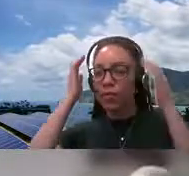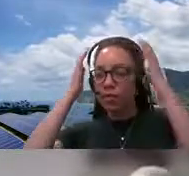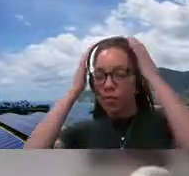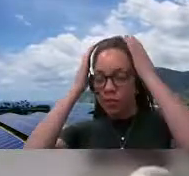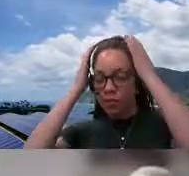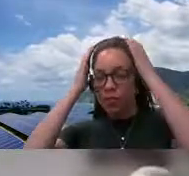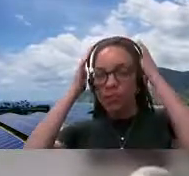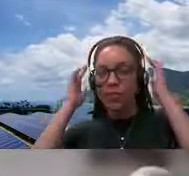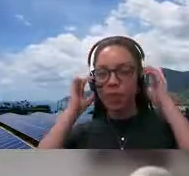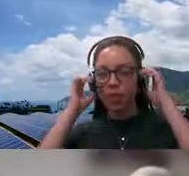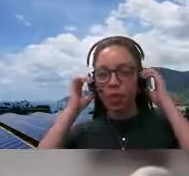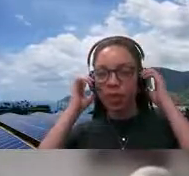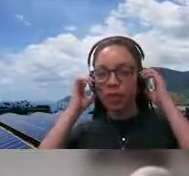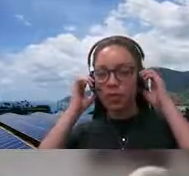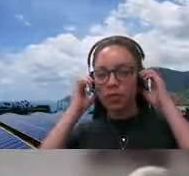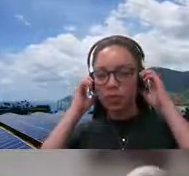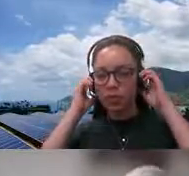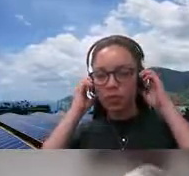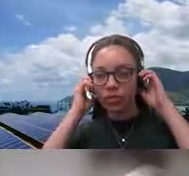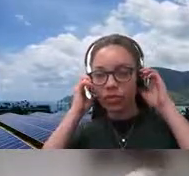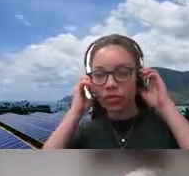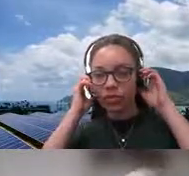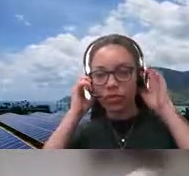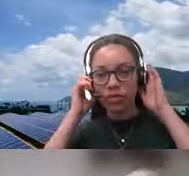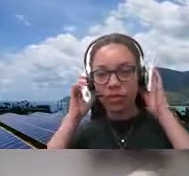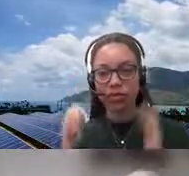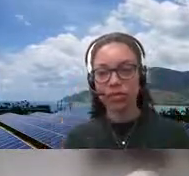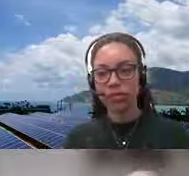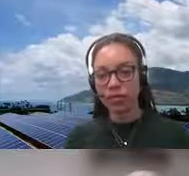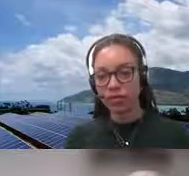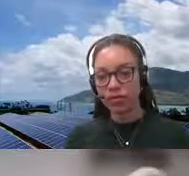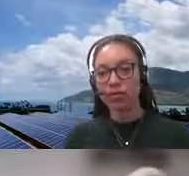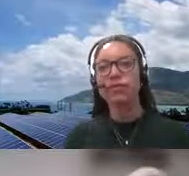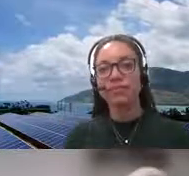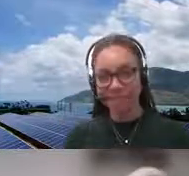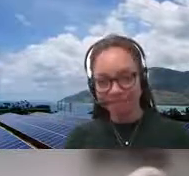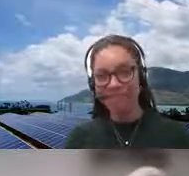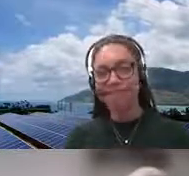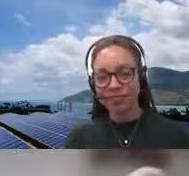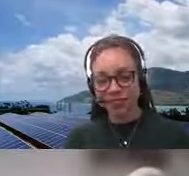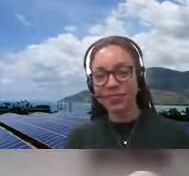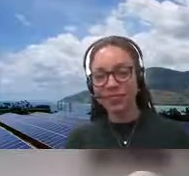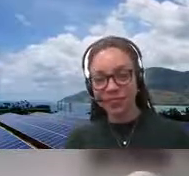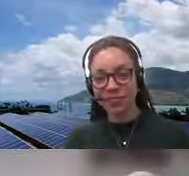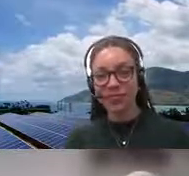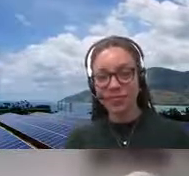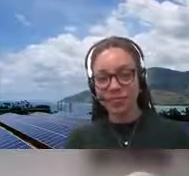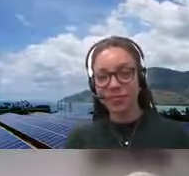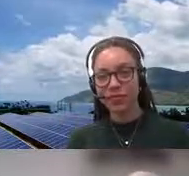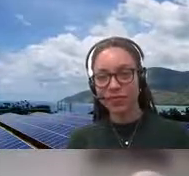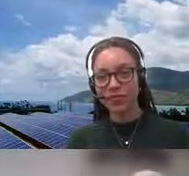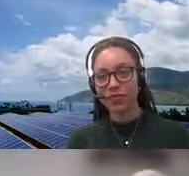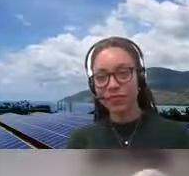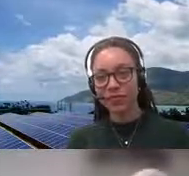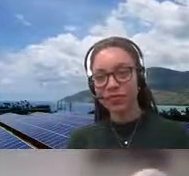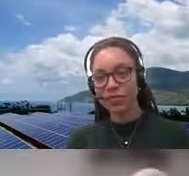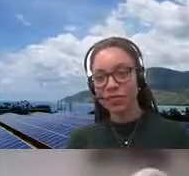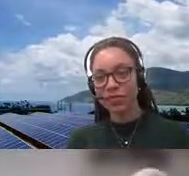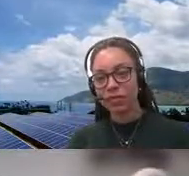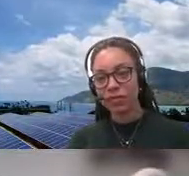this field. Something that also is horrifically complex is the sheer number of bodies that you might need to talk to get a project off the